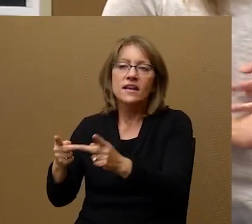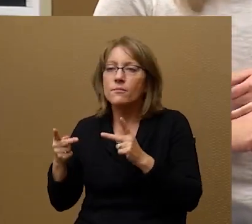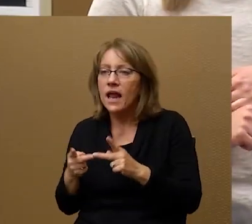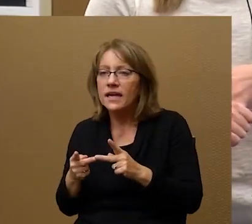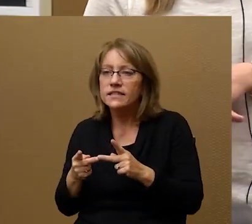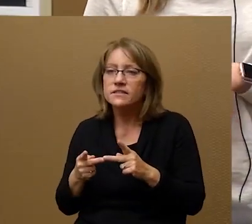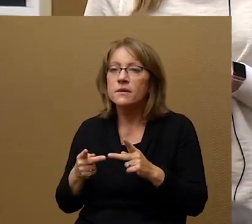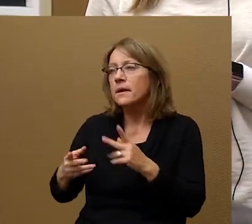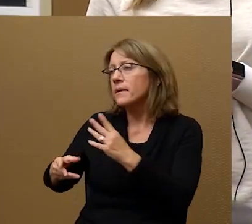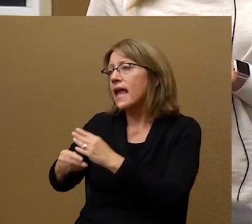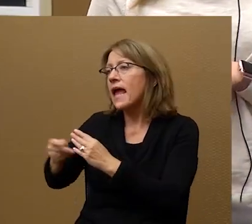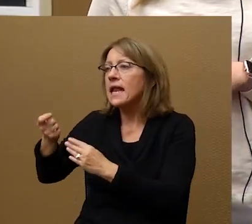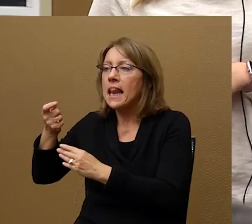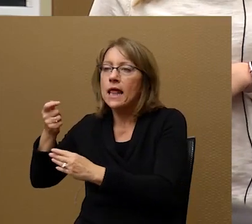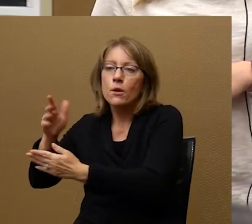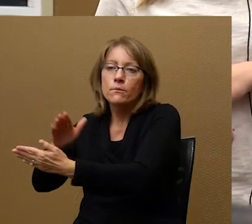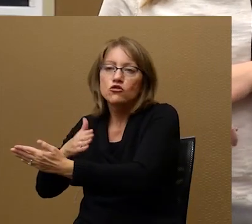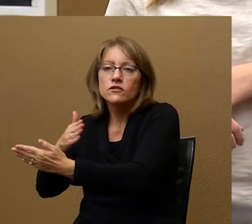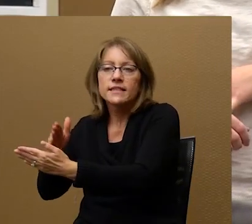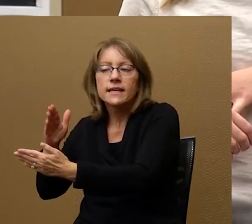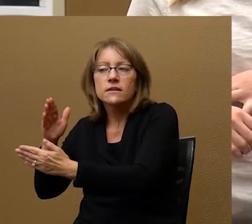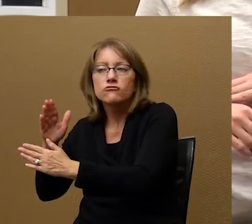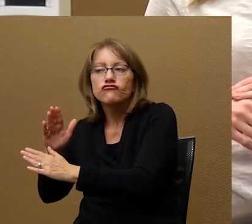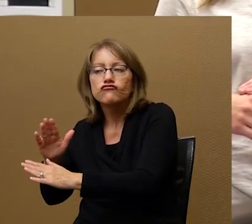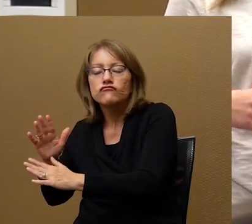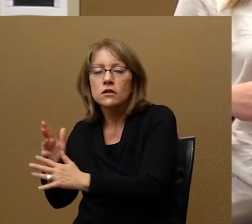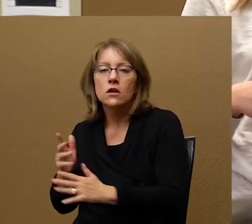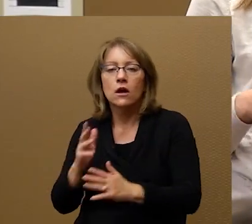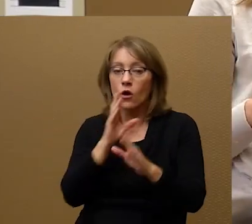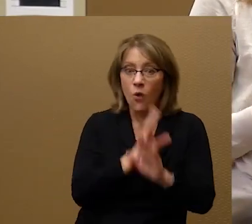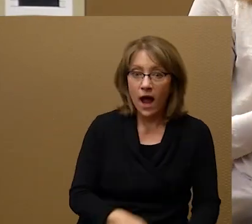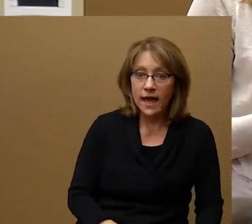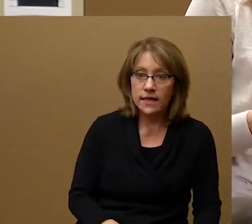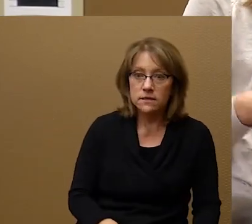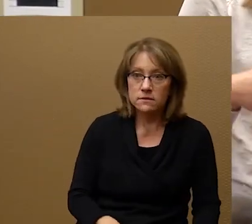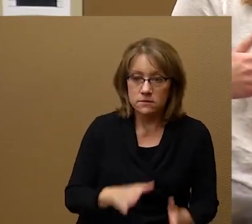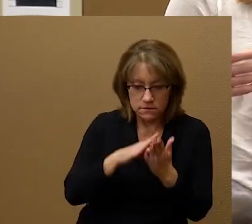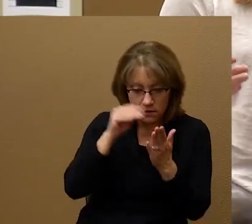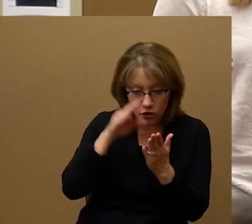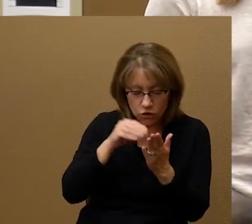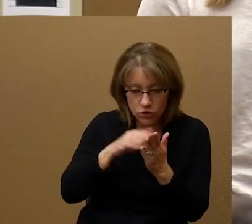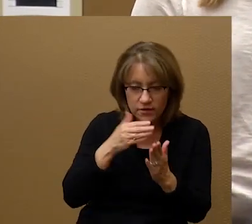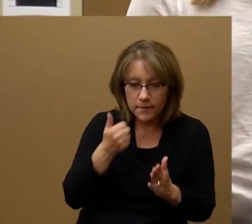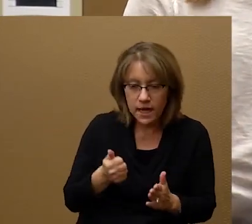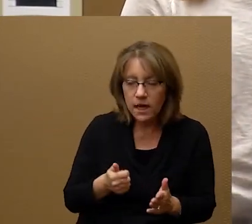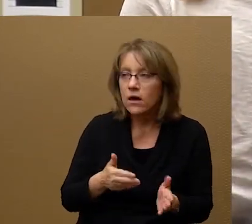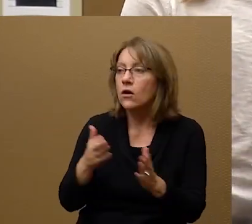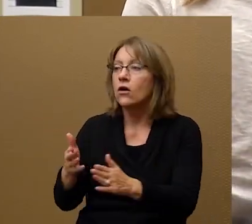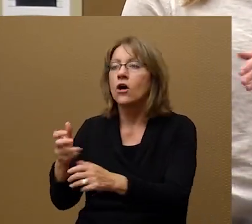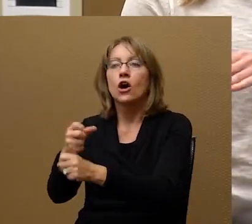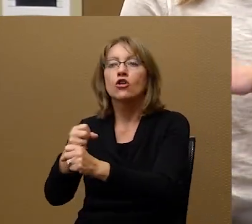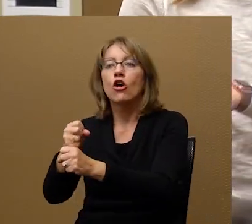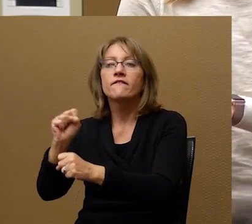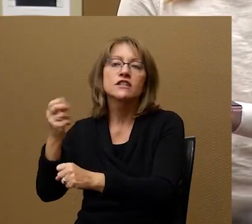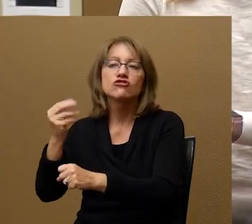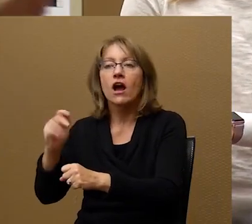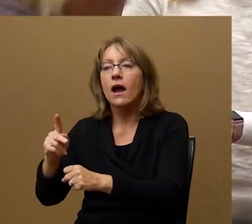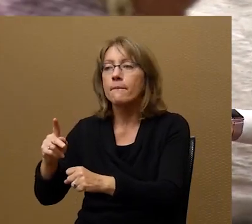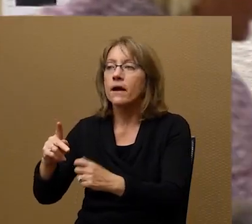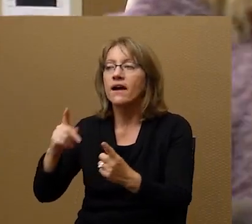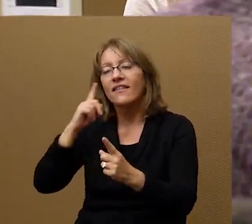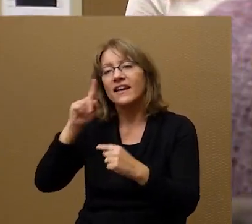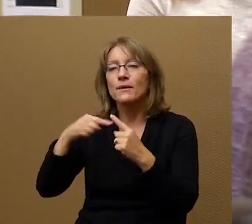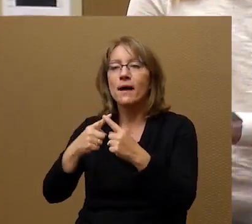of music? Do you learn best in the quiet? Do you learn, the best in a coffee shop? Think about when you were